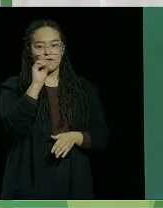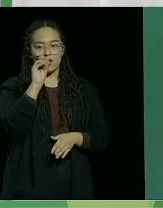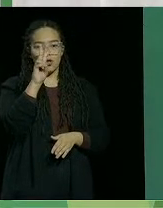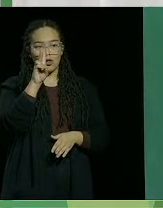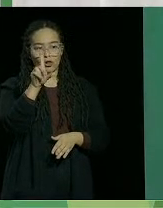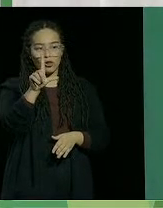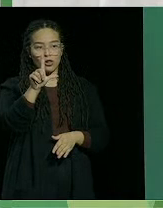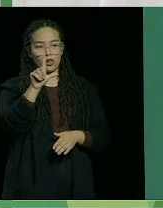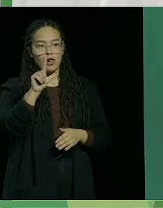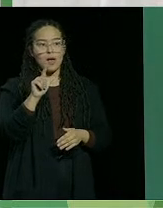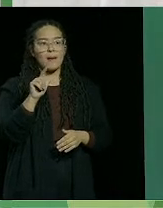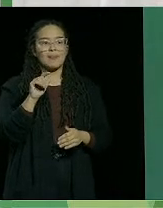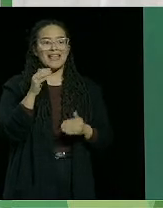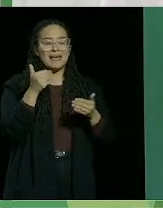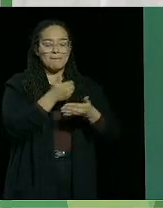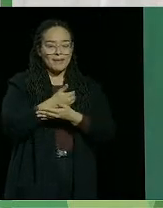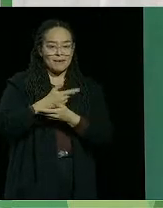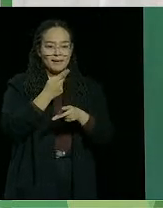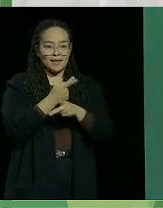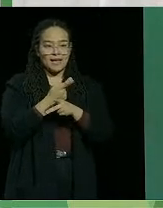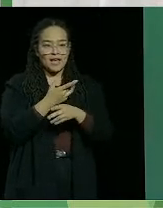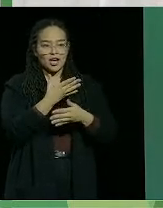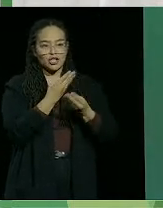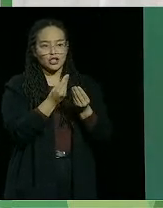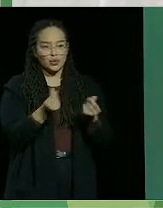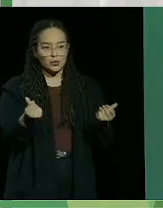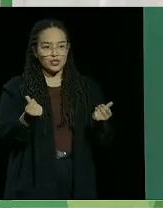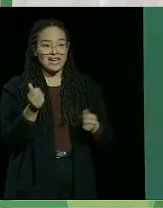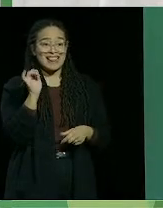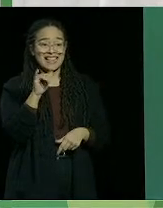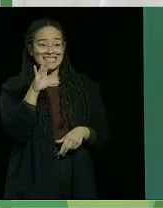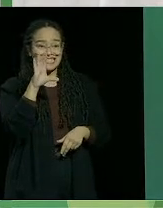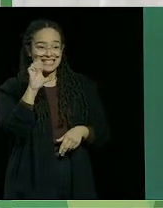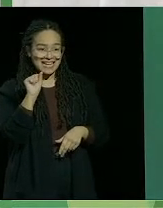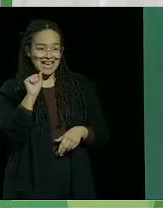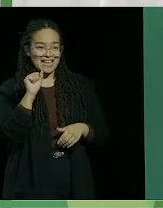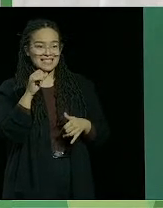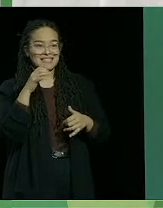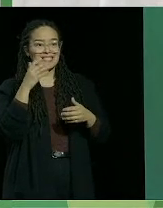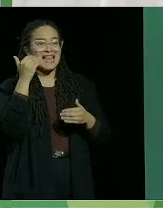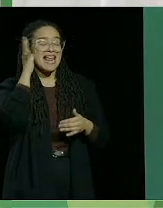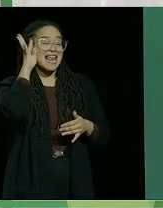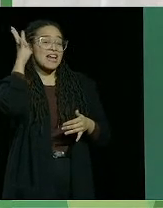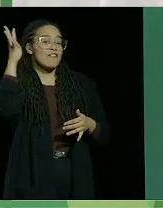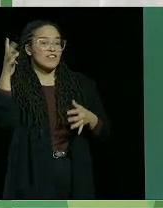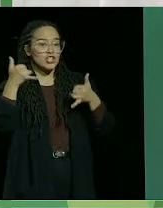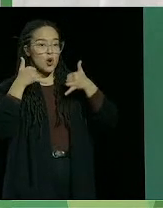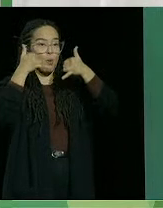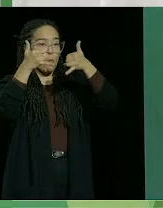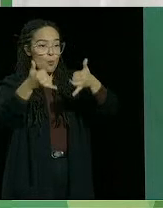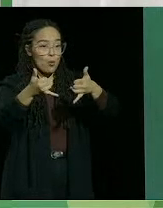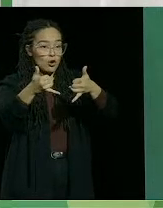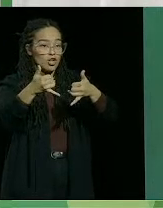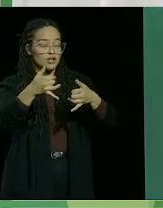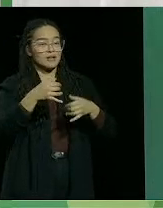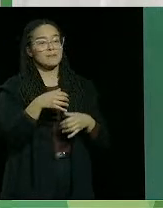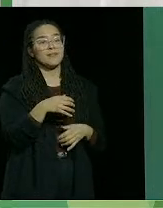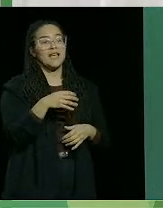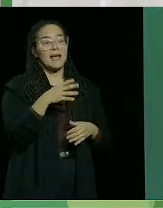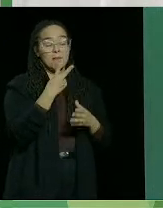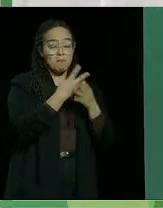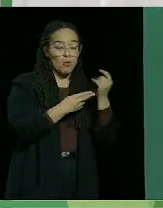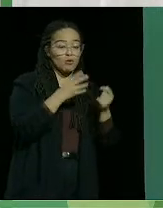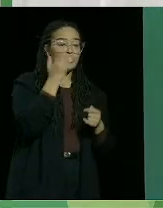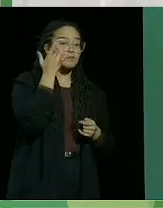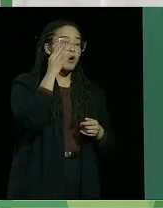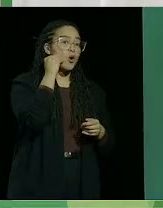multimodal AI infant care solution, and it was a CES Innovation Award honoree in both the smart home and the